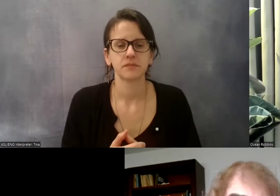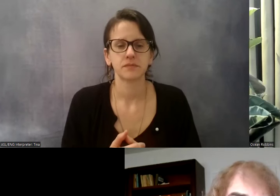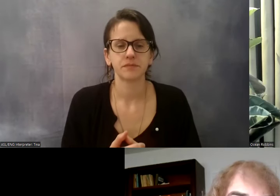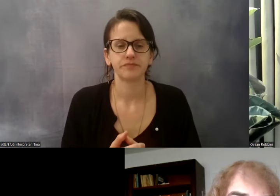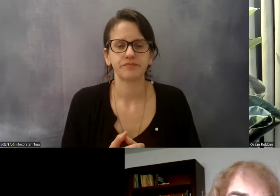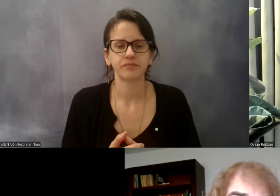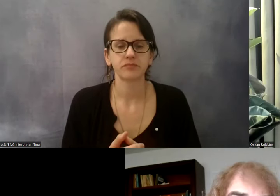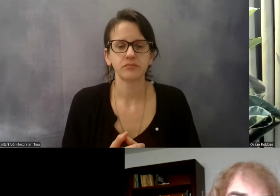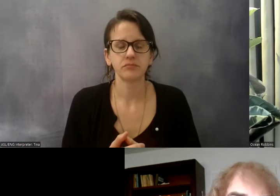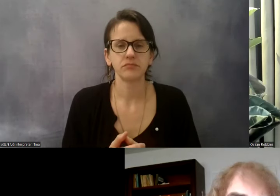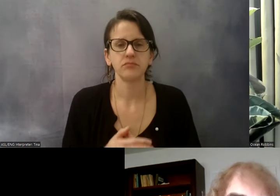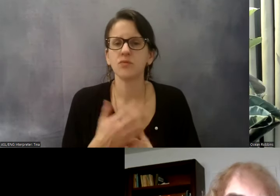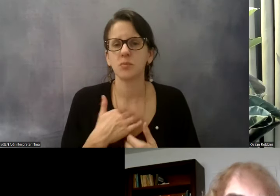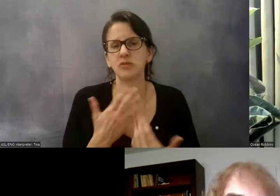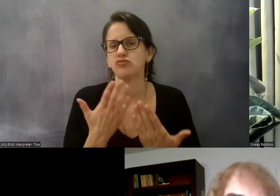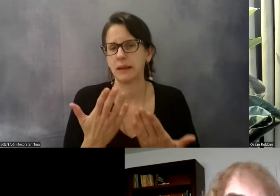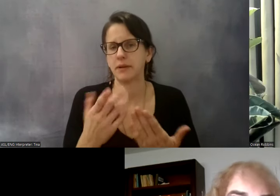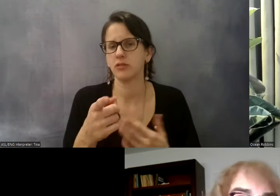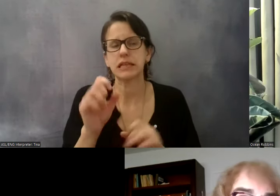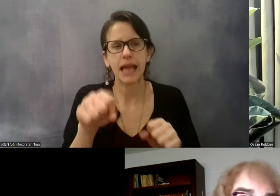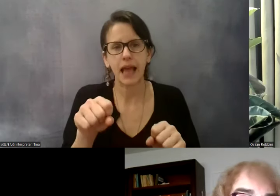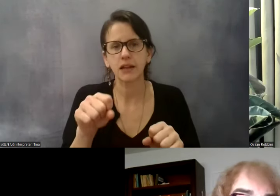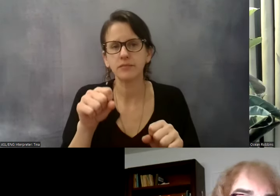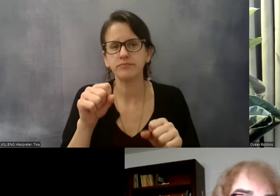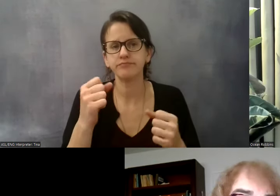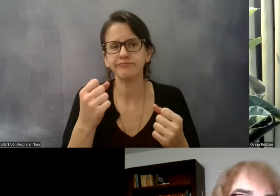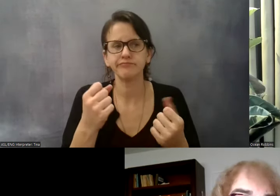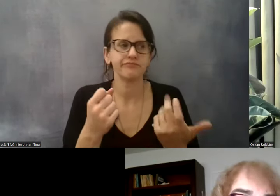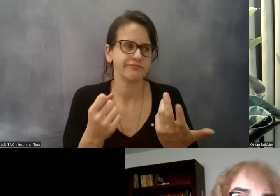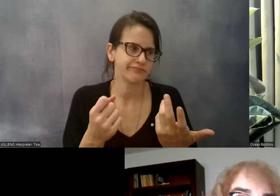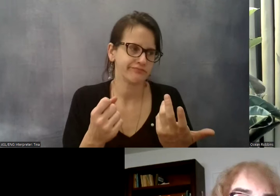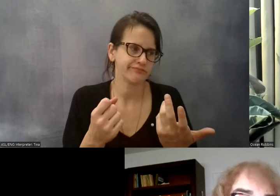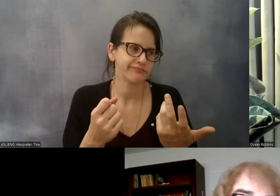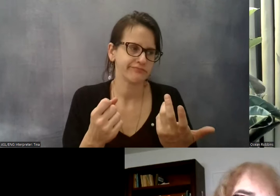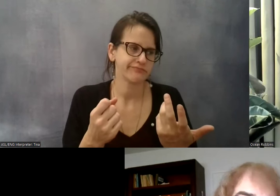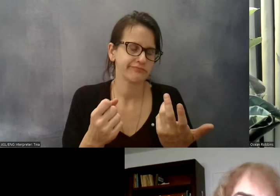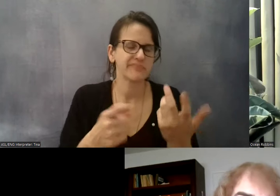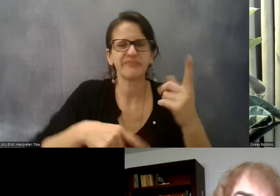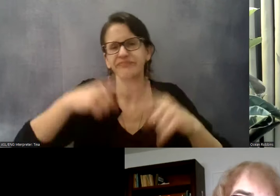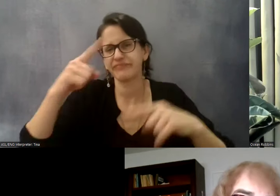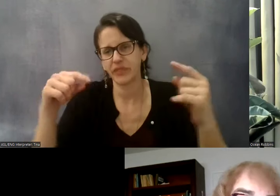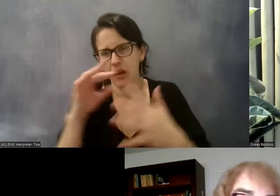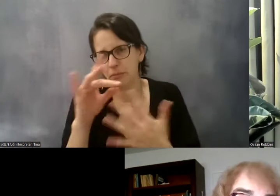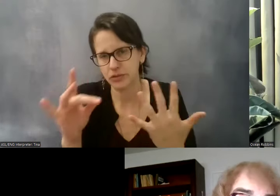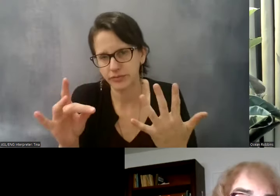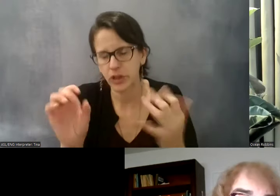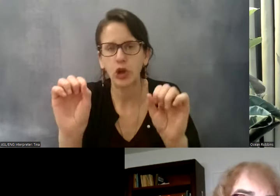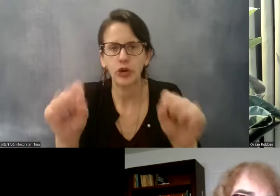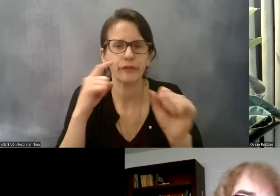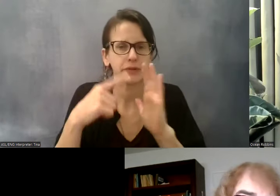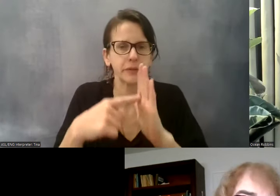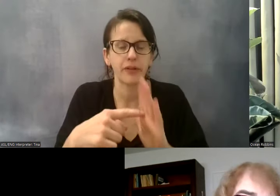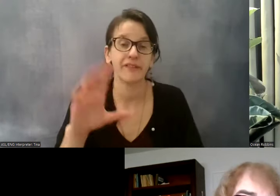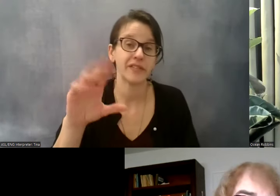You can go to various intermediate formulations. You could do 50%,